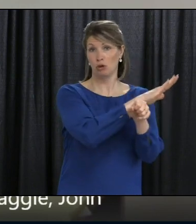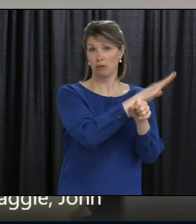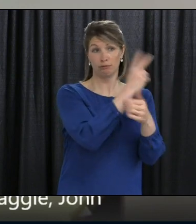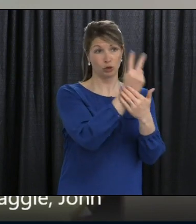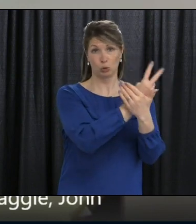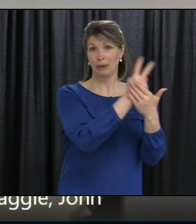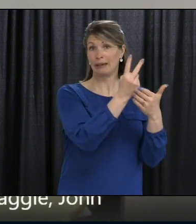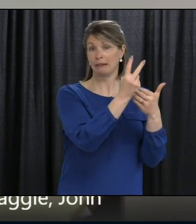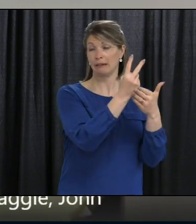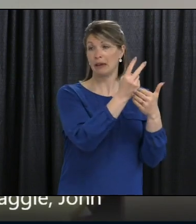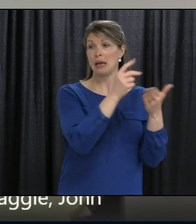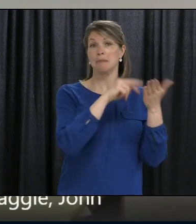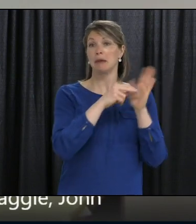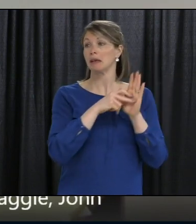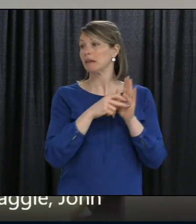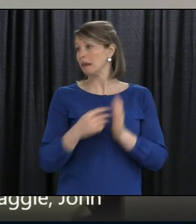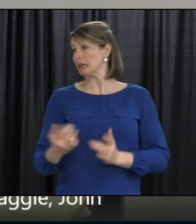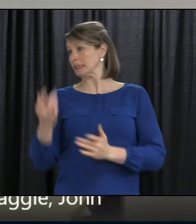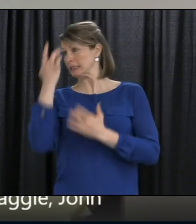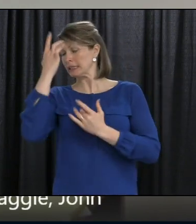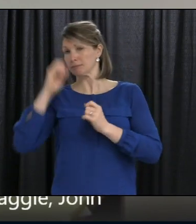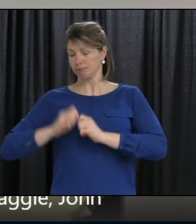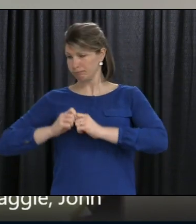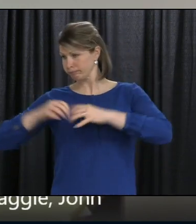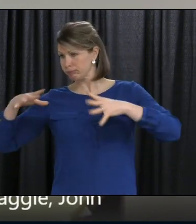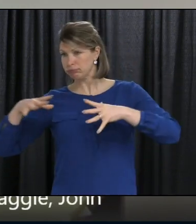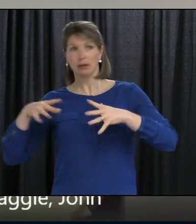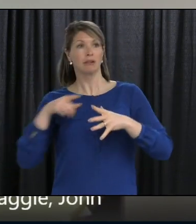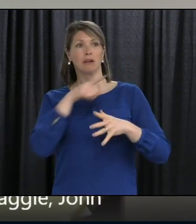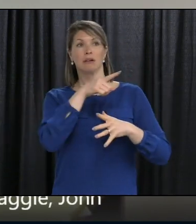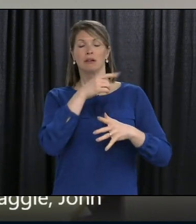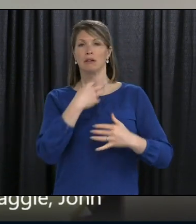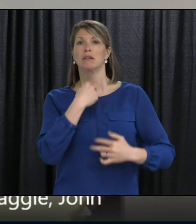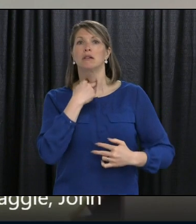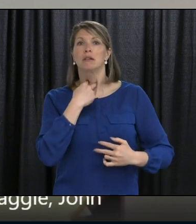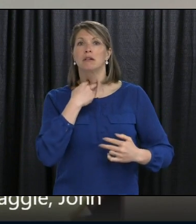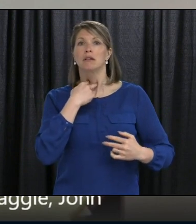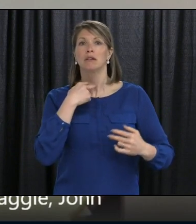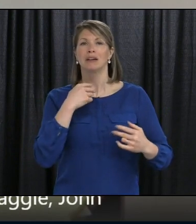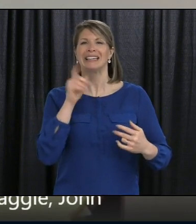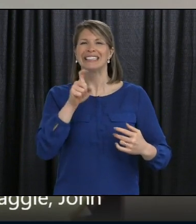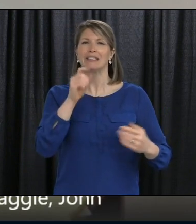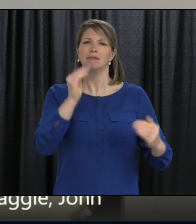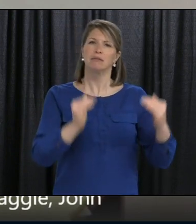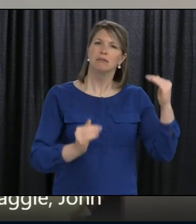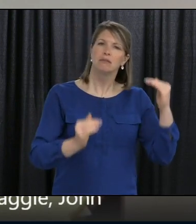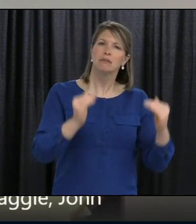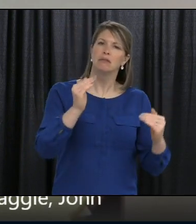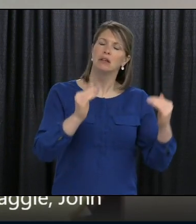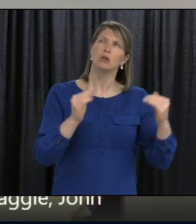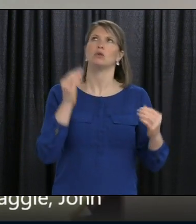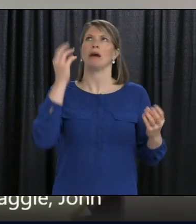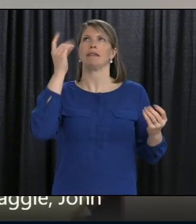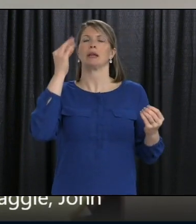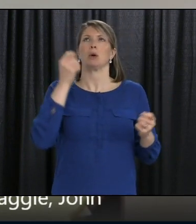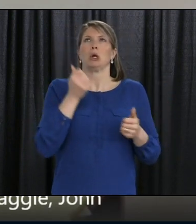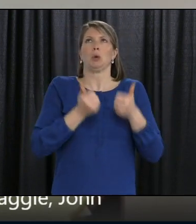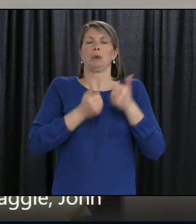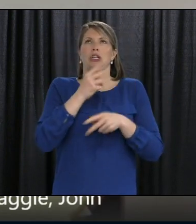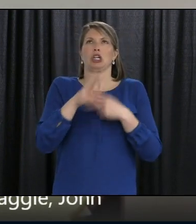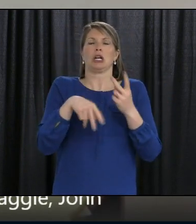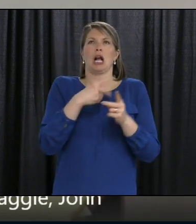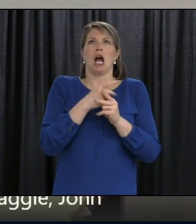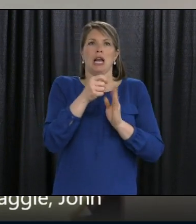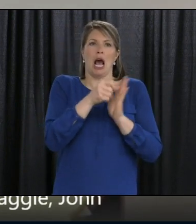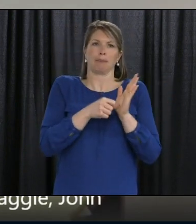have to realize that as much as anything else, it's what kind of procedures that you would spend your